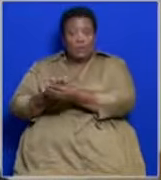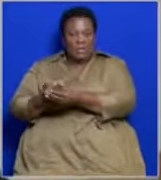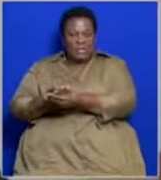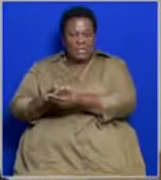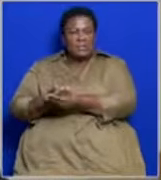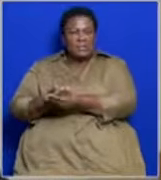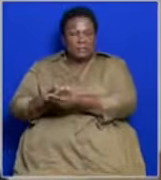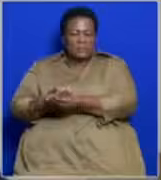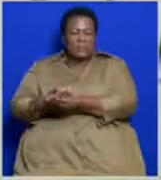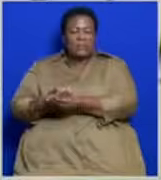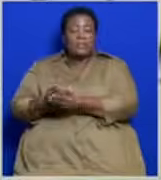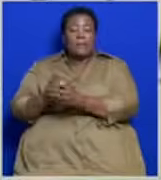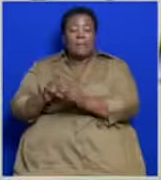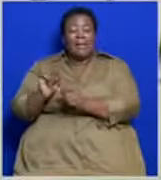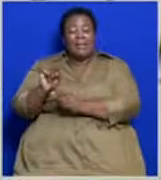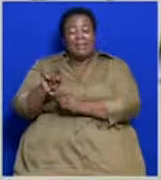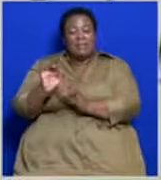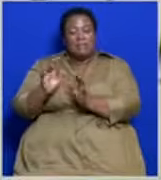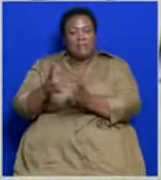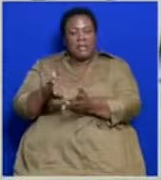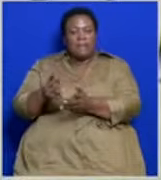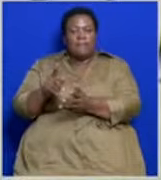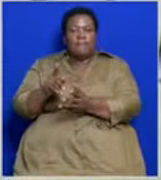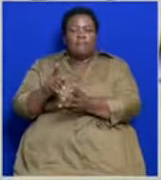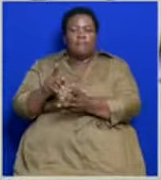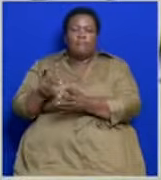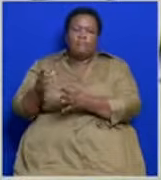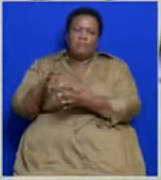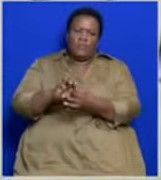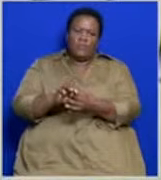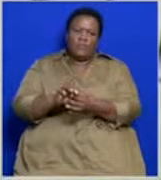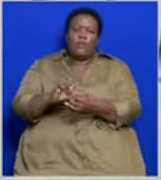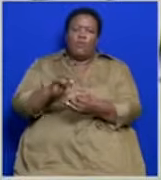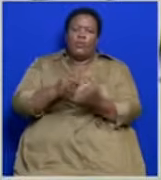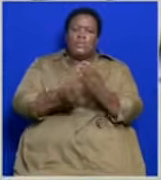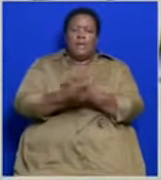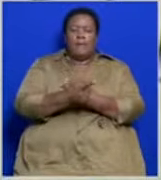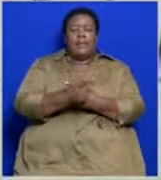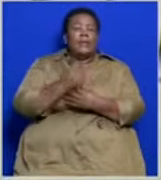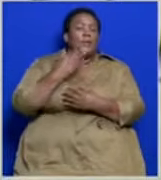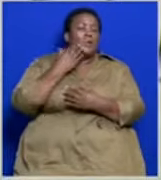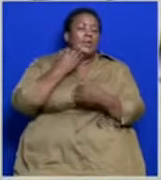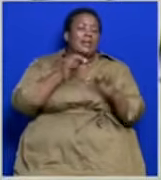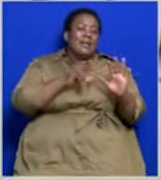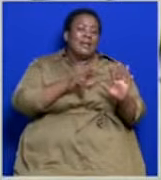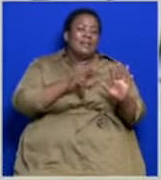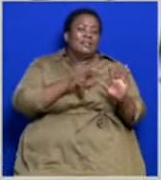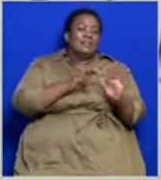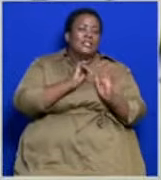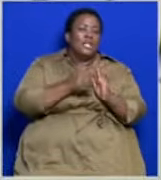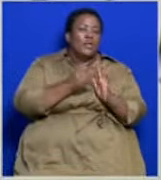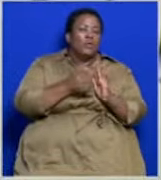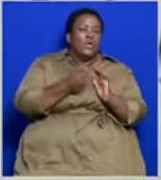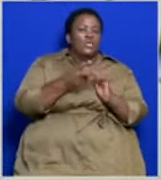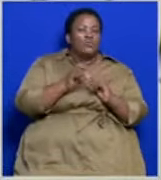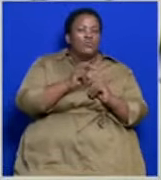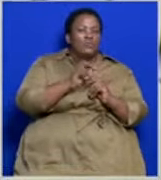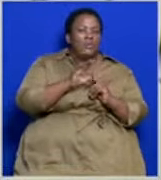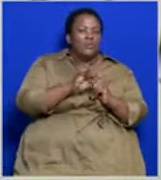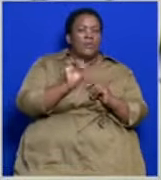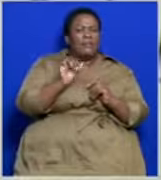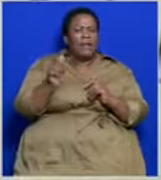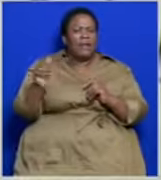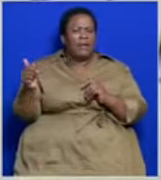one concerns an event of the 8th of January 2023. The others are on different dates. Is that correct?